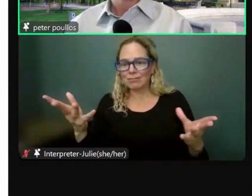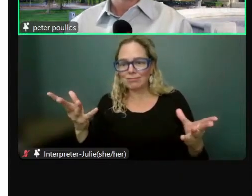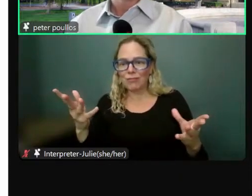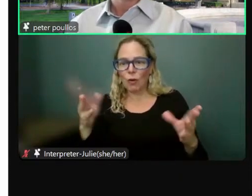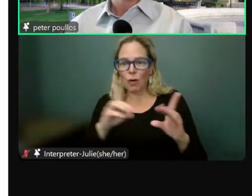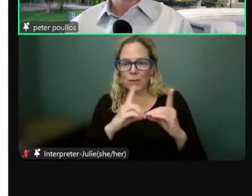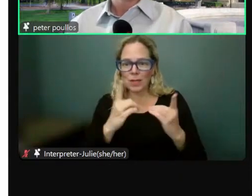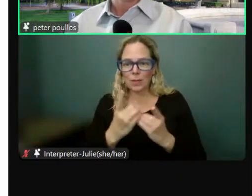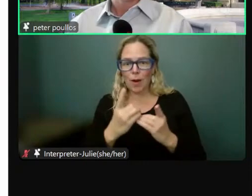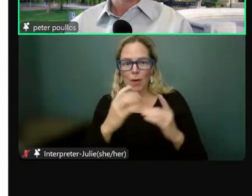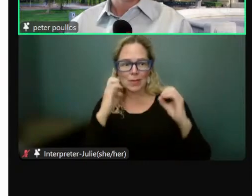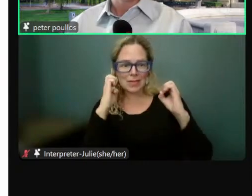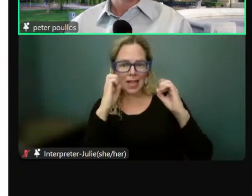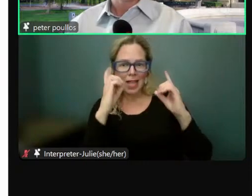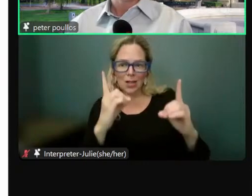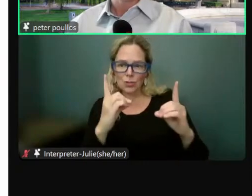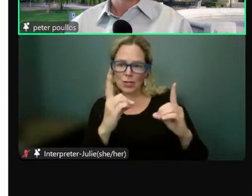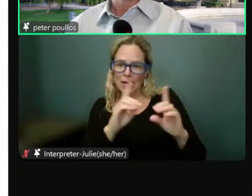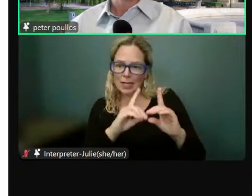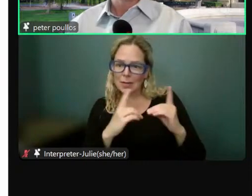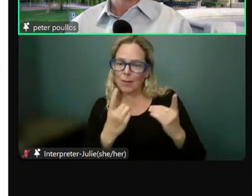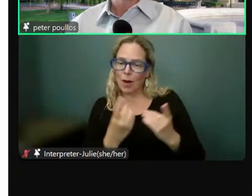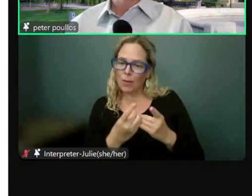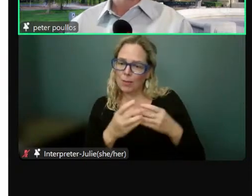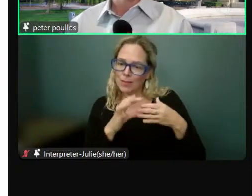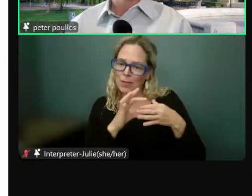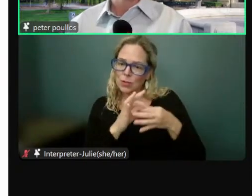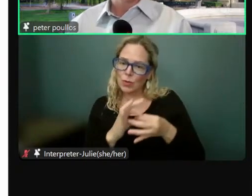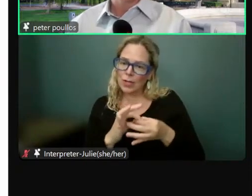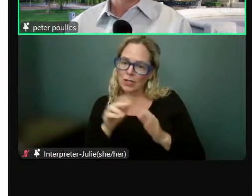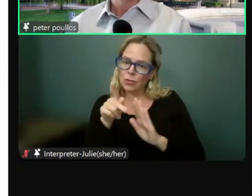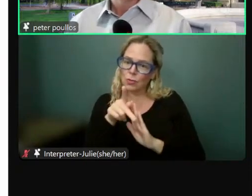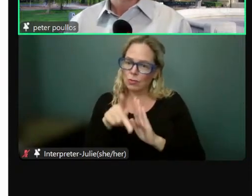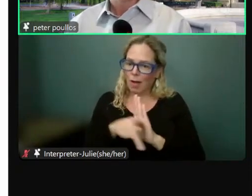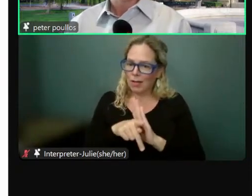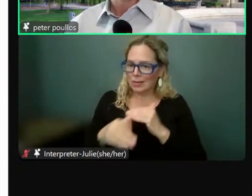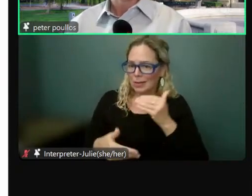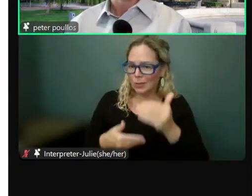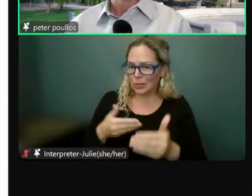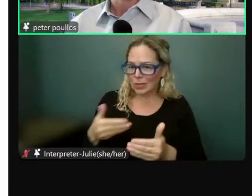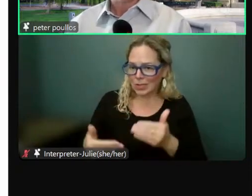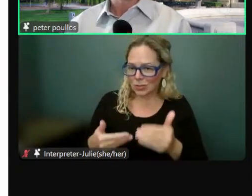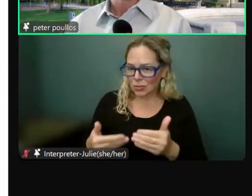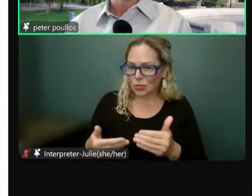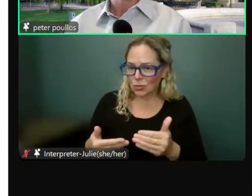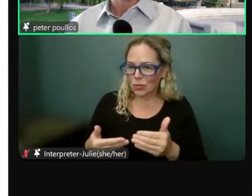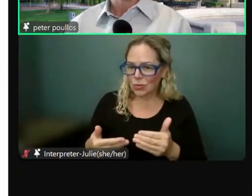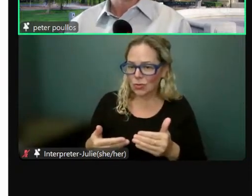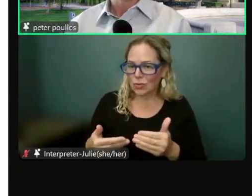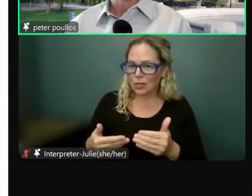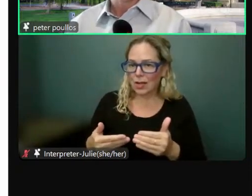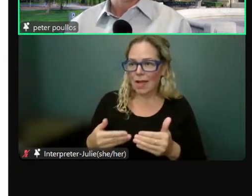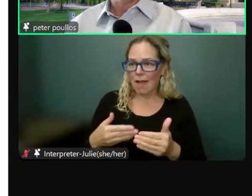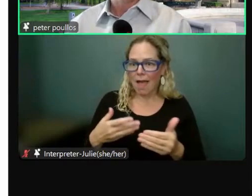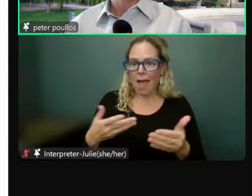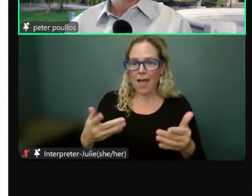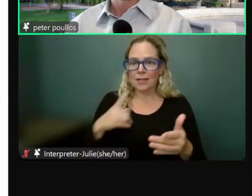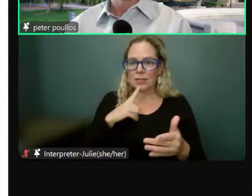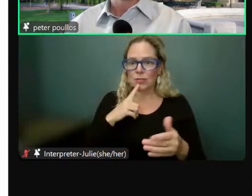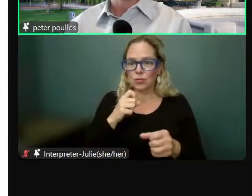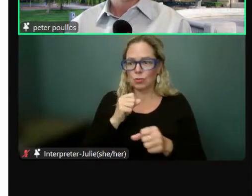educate their departments and improve policies and procedures within their departments, and then bring lessons back to the council. It'll